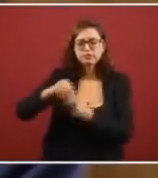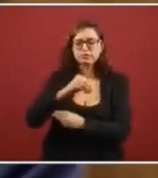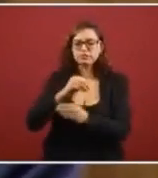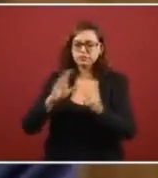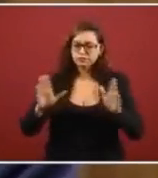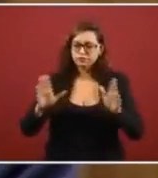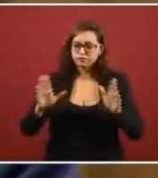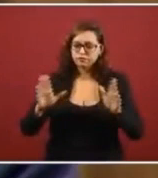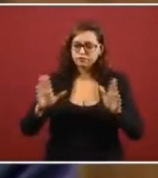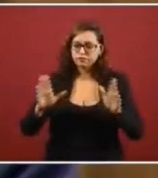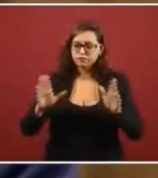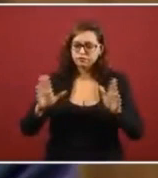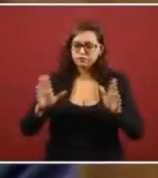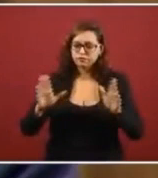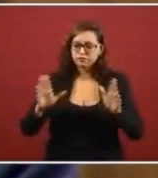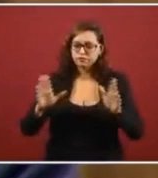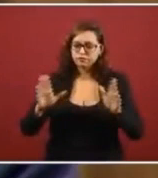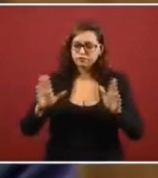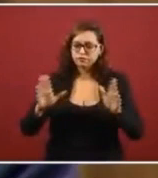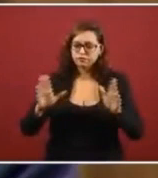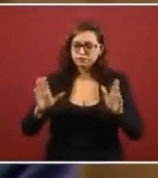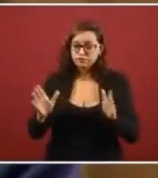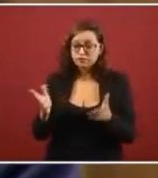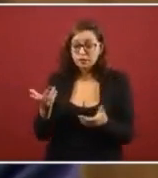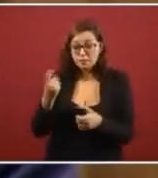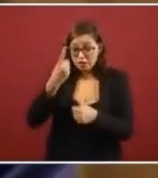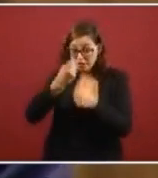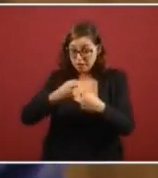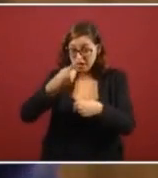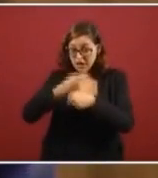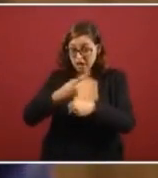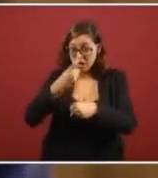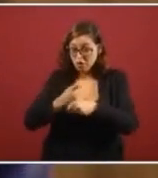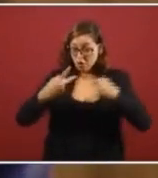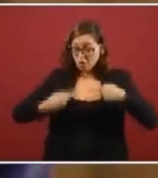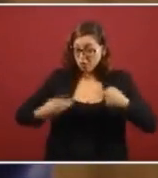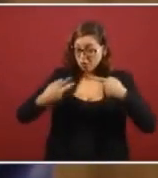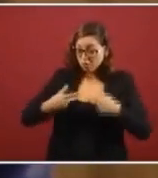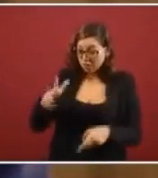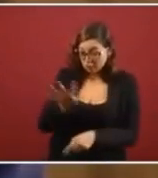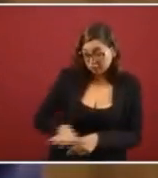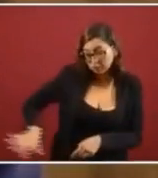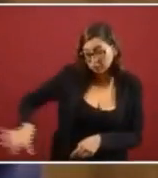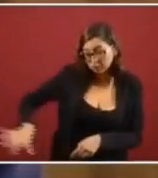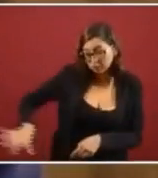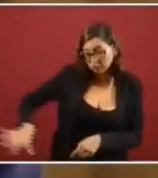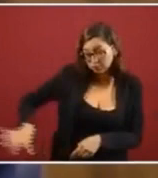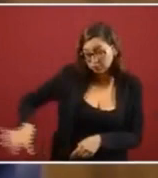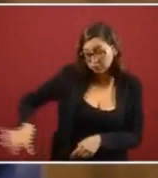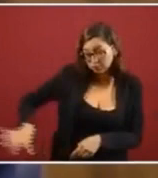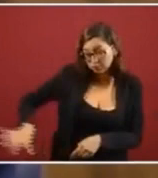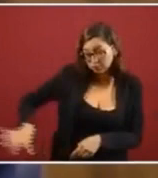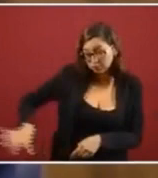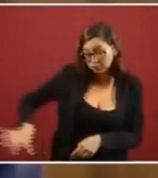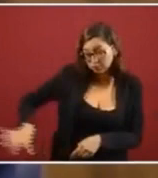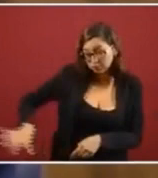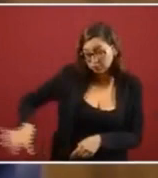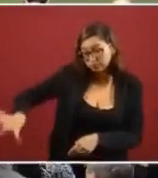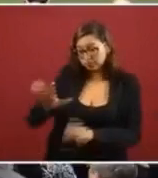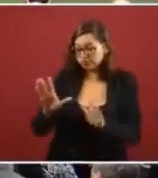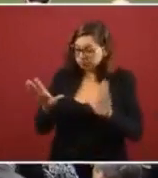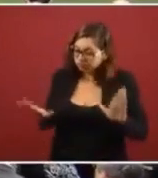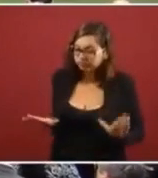economy that is promoted from the bottom up for the people and by the